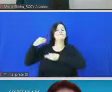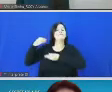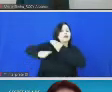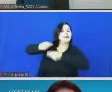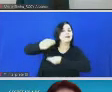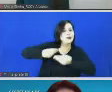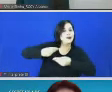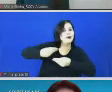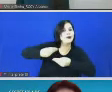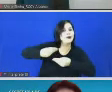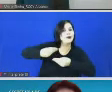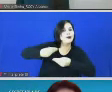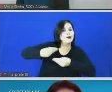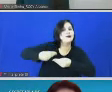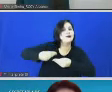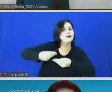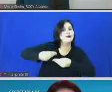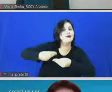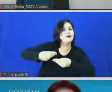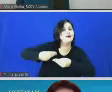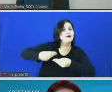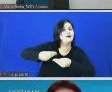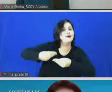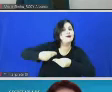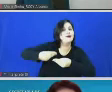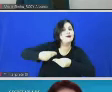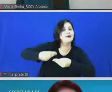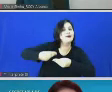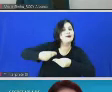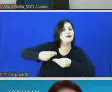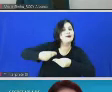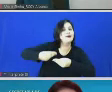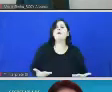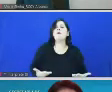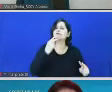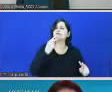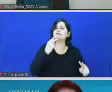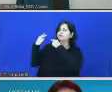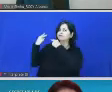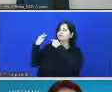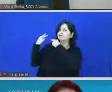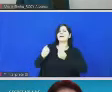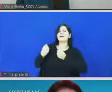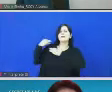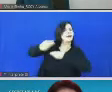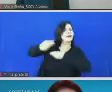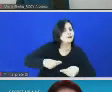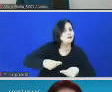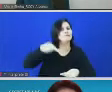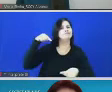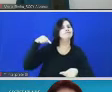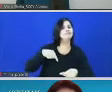also remember to actually include men and boys in these discussions.